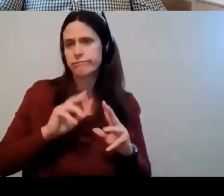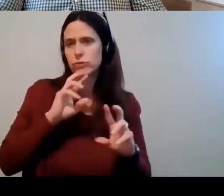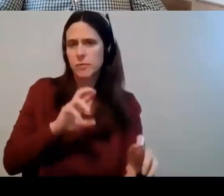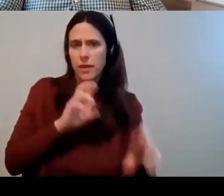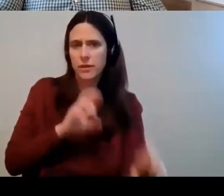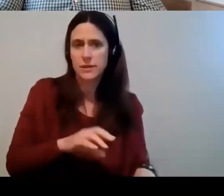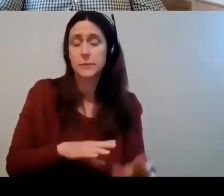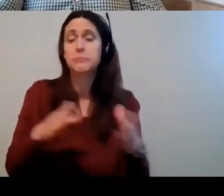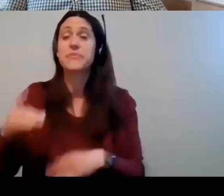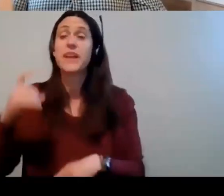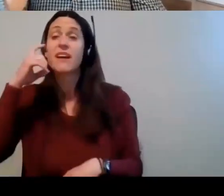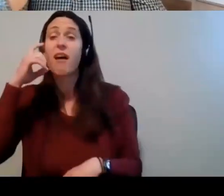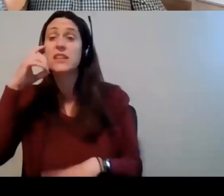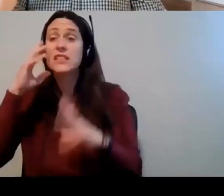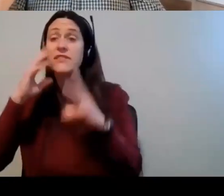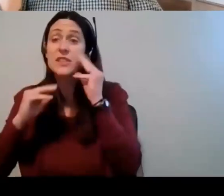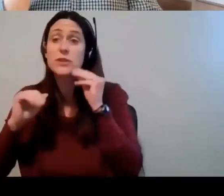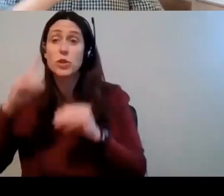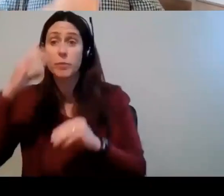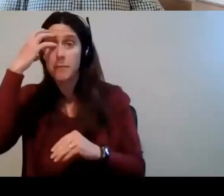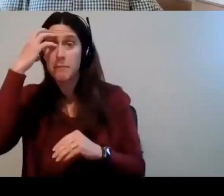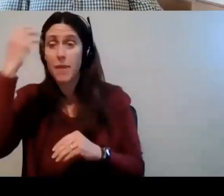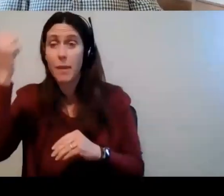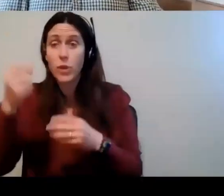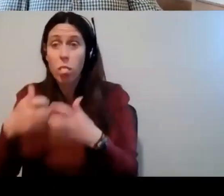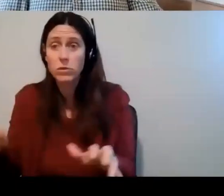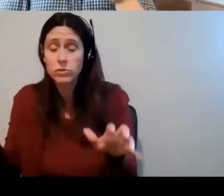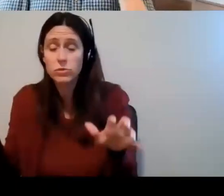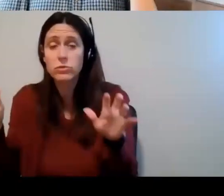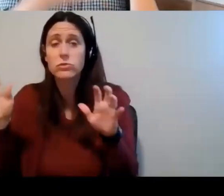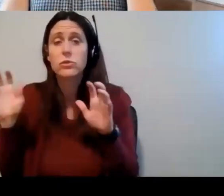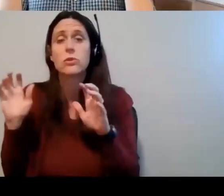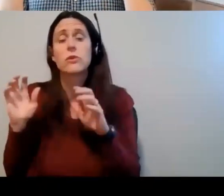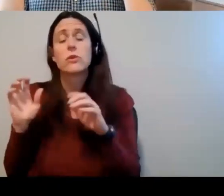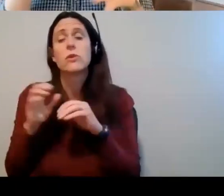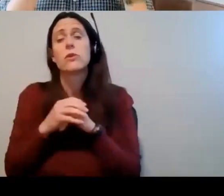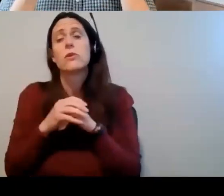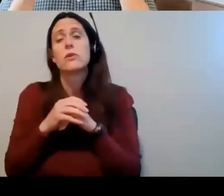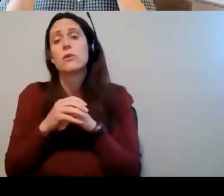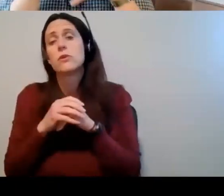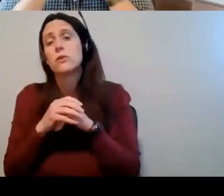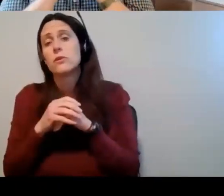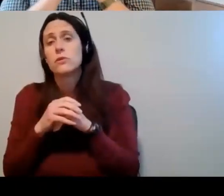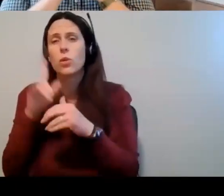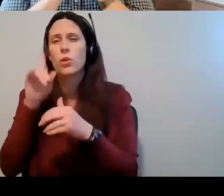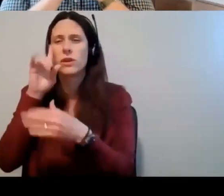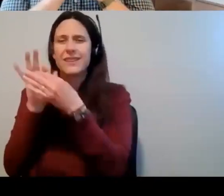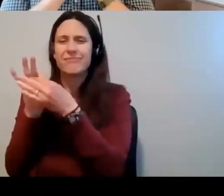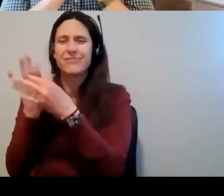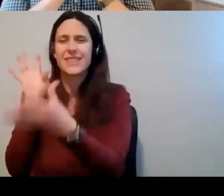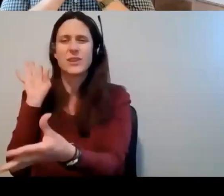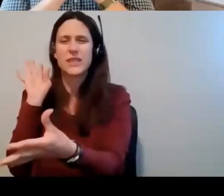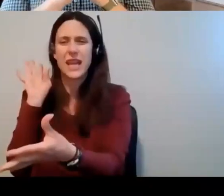Cognitive symptoms of trauma could be memory loss, or again, that sort of dissociation of not